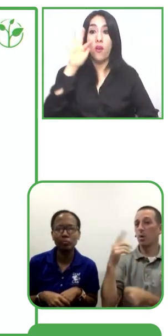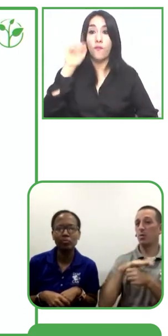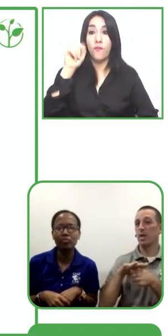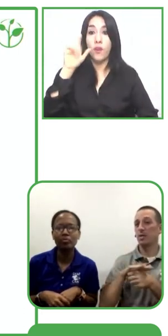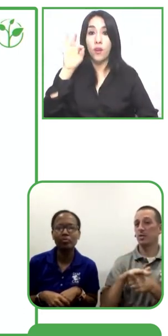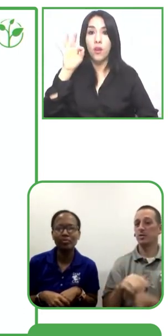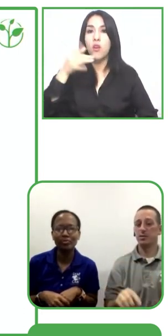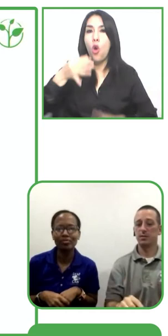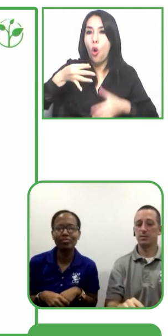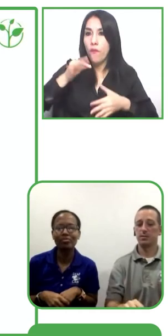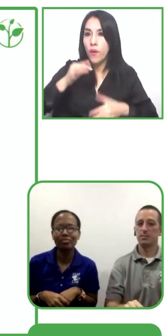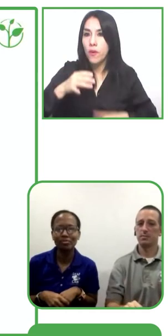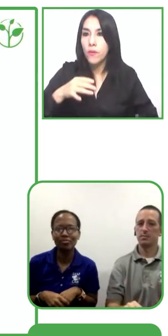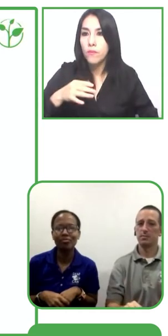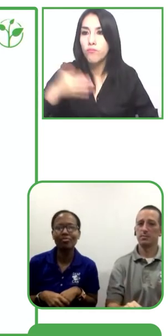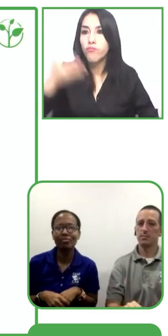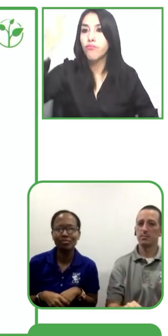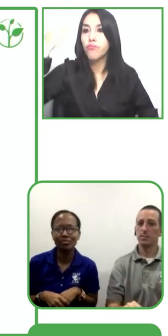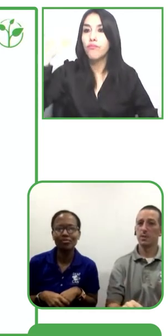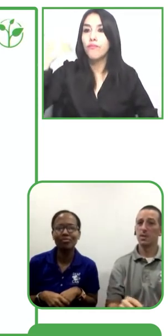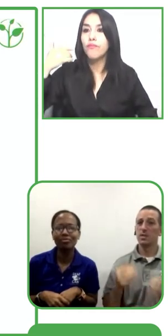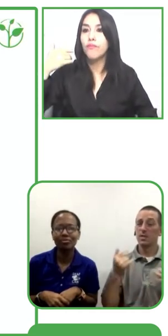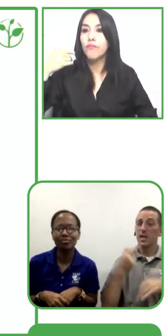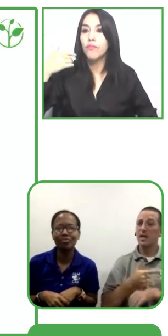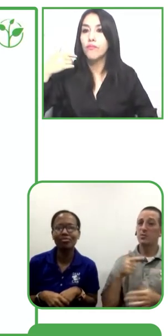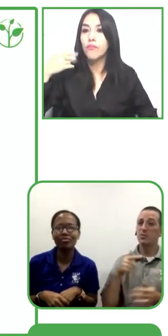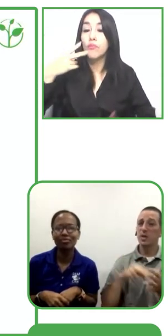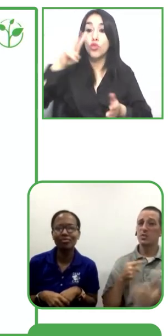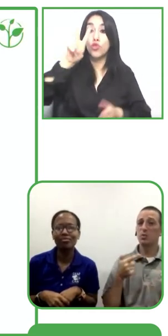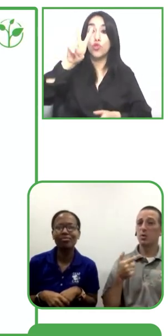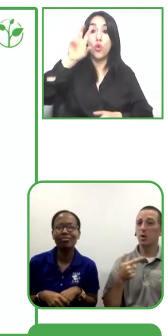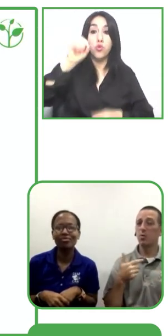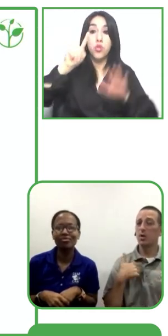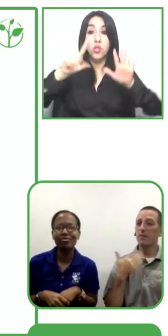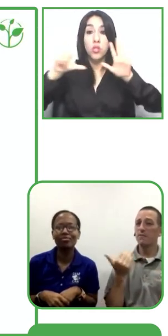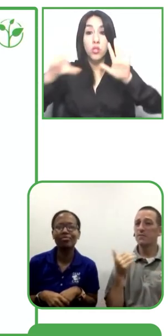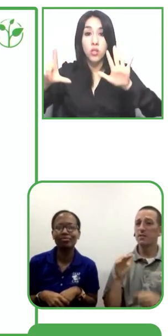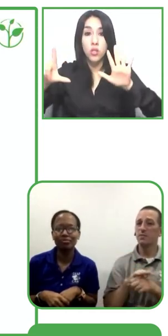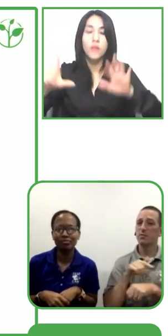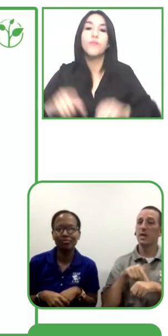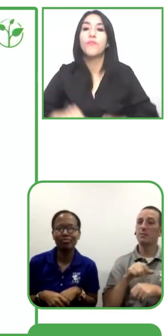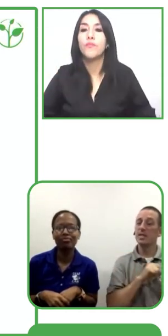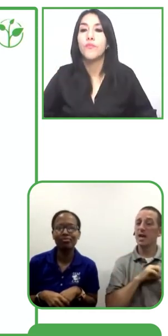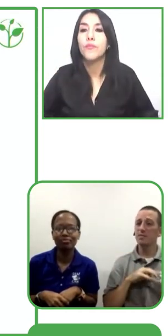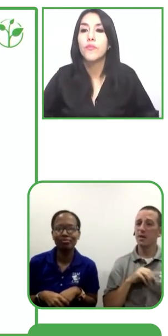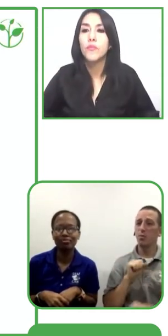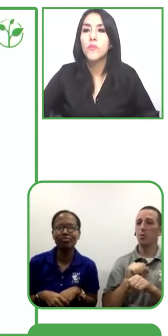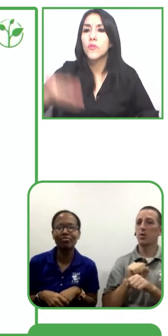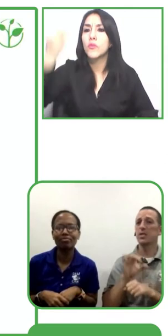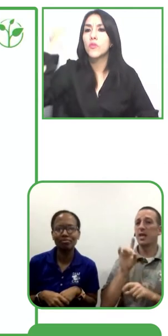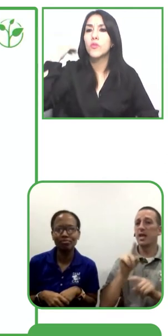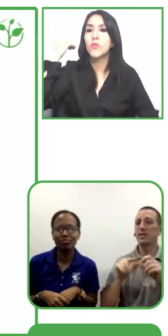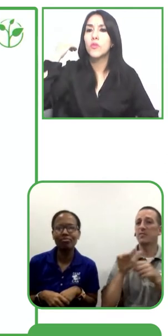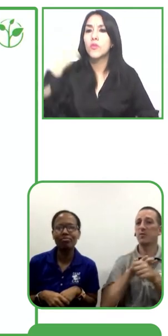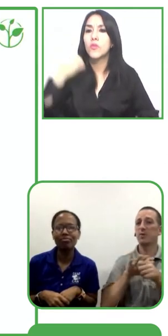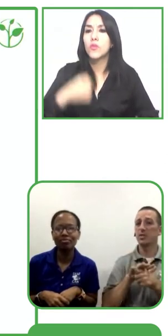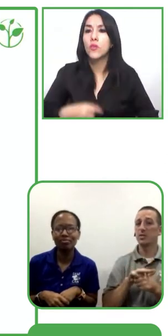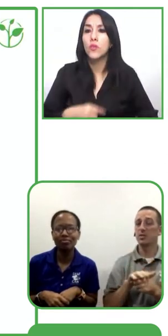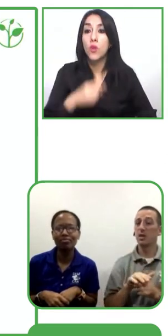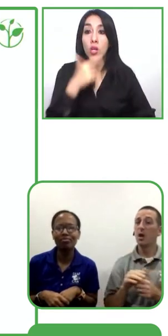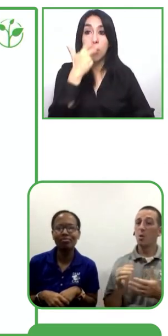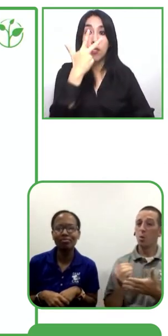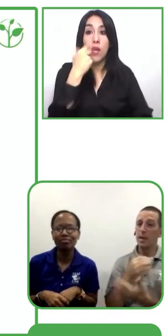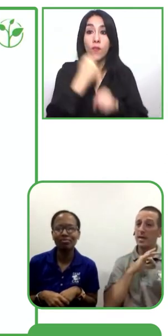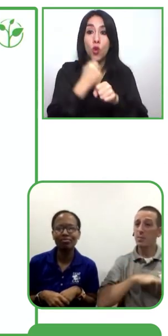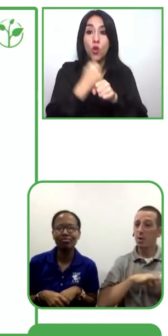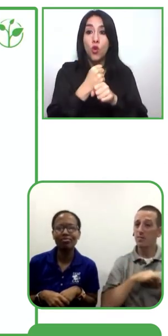Today in 2021, we have 15 full-time staff and we're working in 8 different locations. We're making a profit and our business is scaling up.